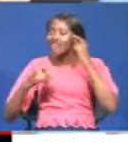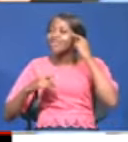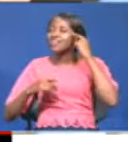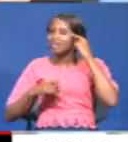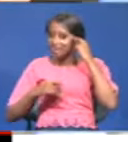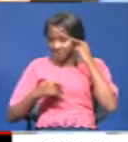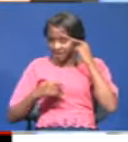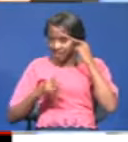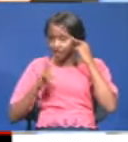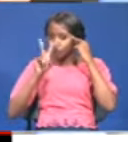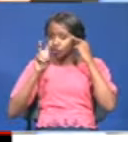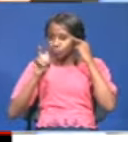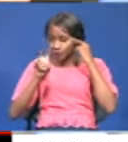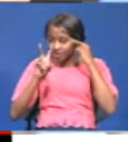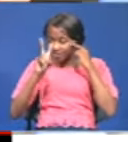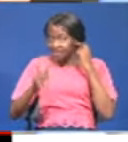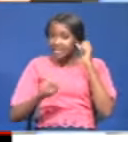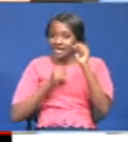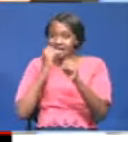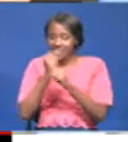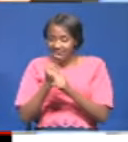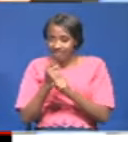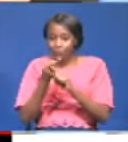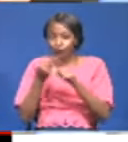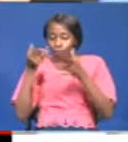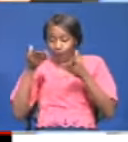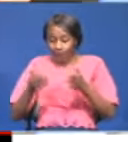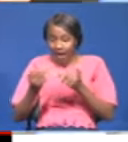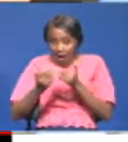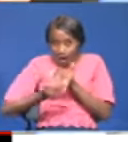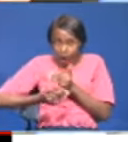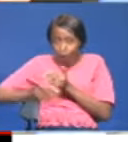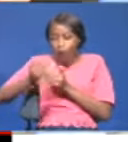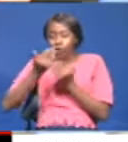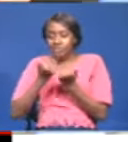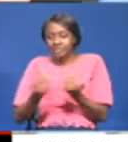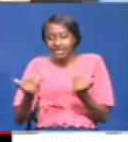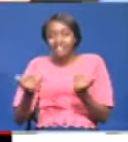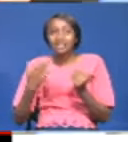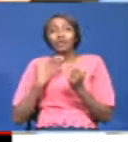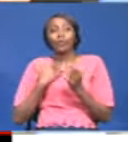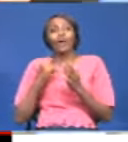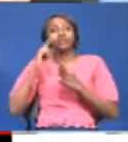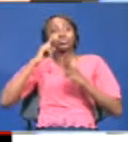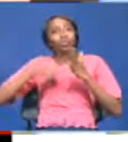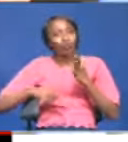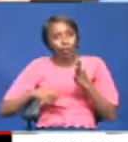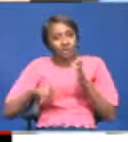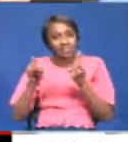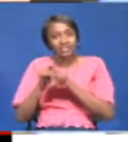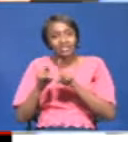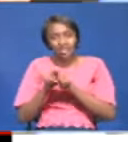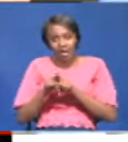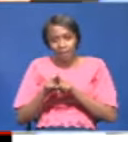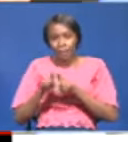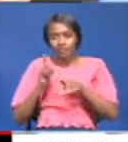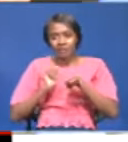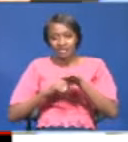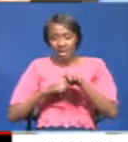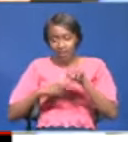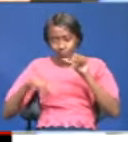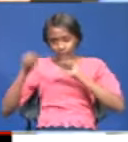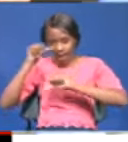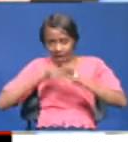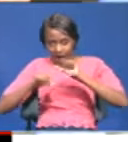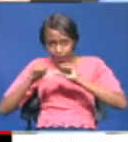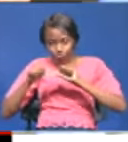years from now, our children and their children, what country would they want? Because you do that, then you choose the right people who do Raya Foundation for now, for the